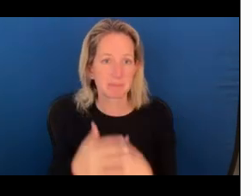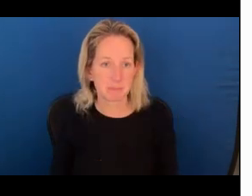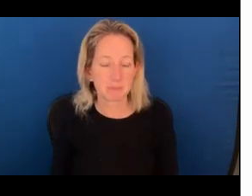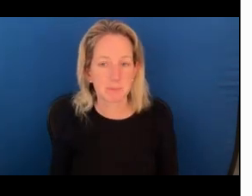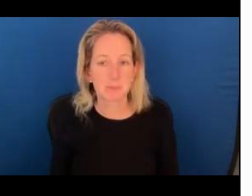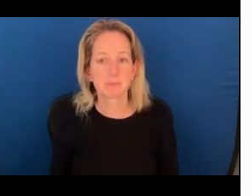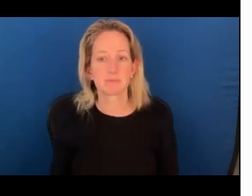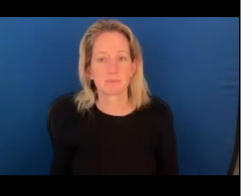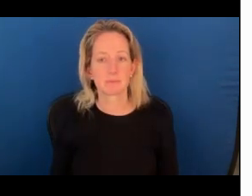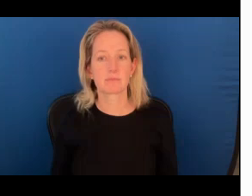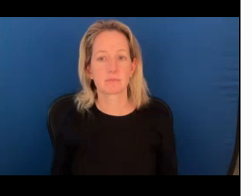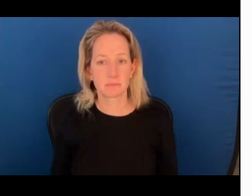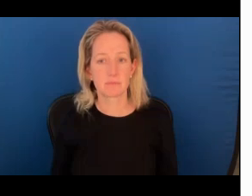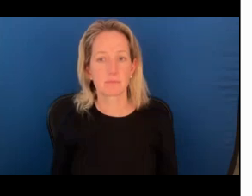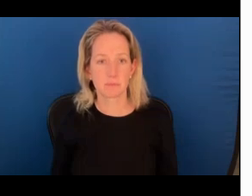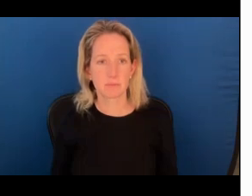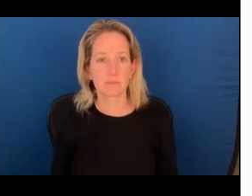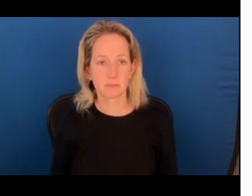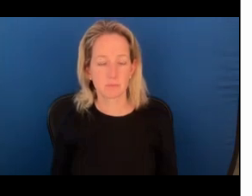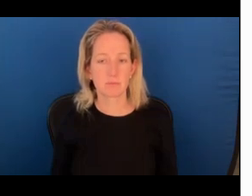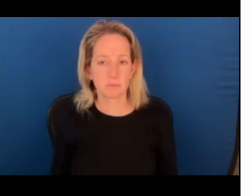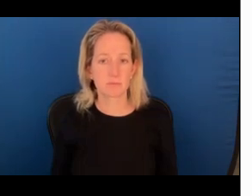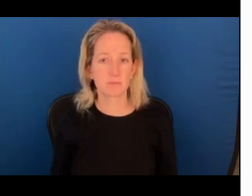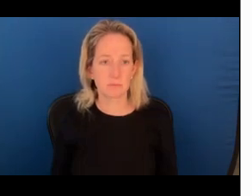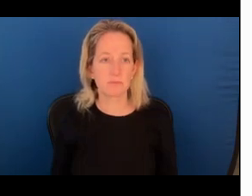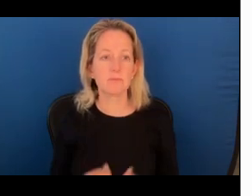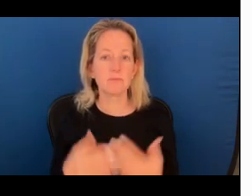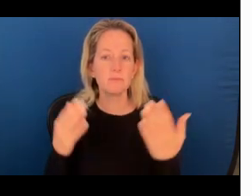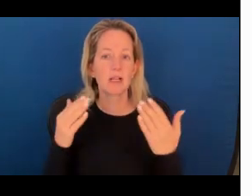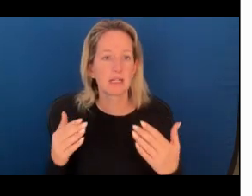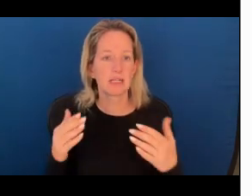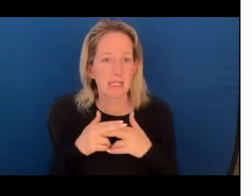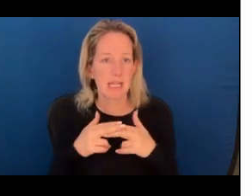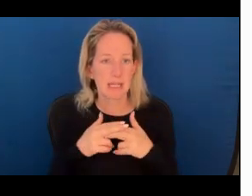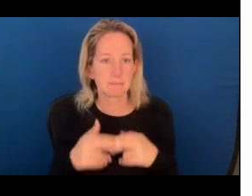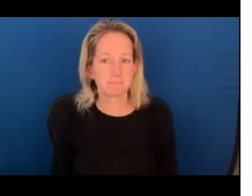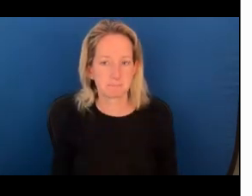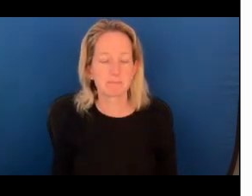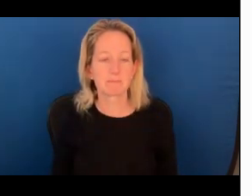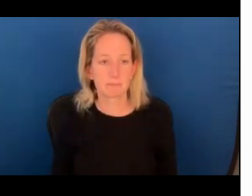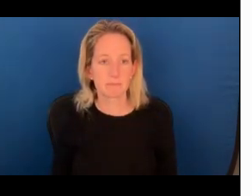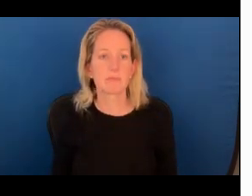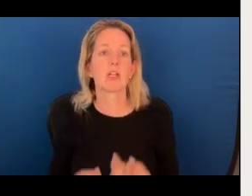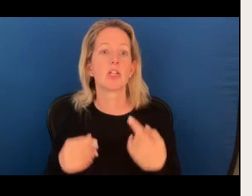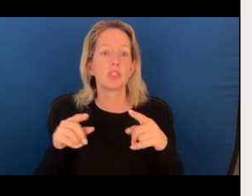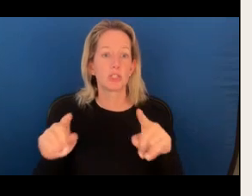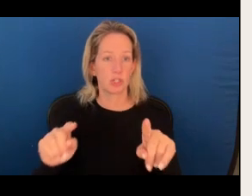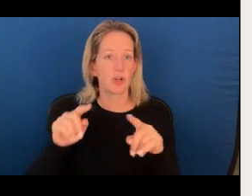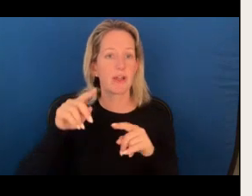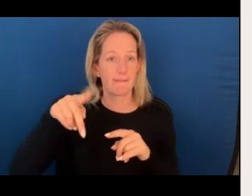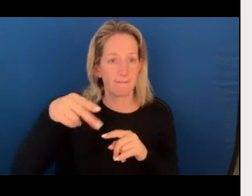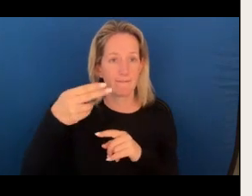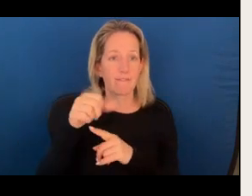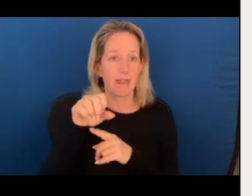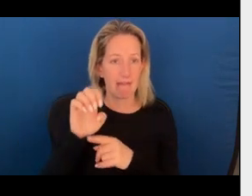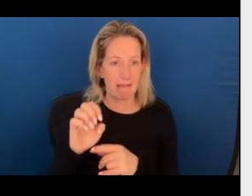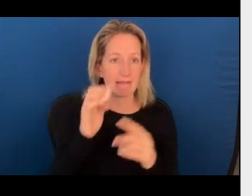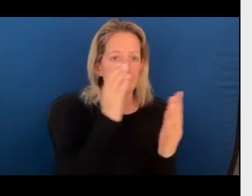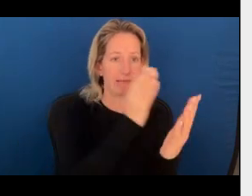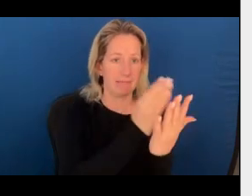And so I basically gave y'all this in the introduction. Next slide. So one of the things is we're bringing this into our